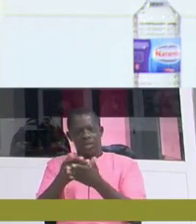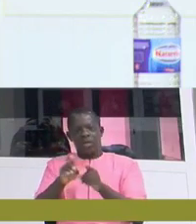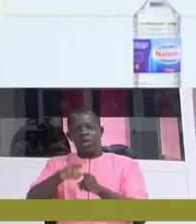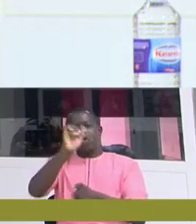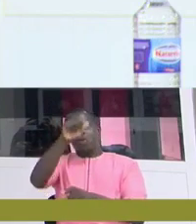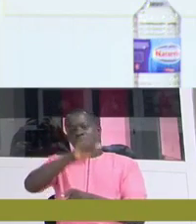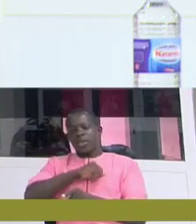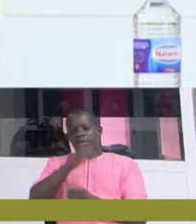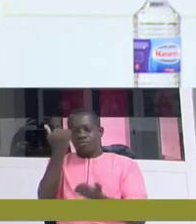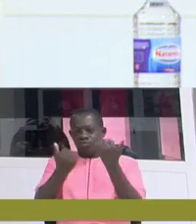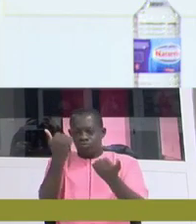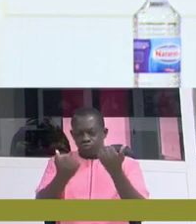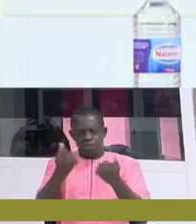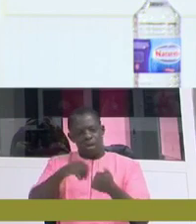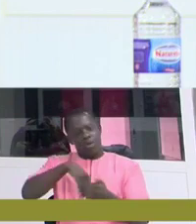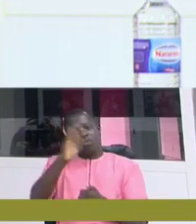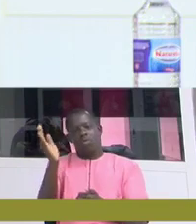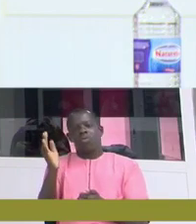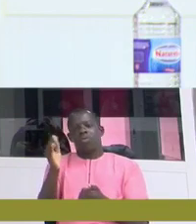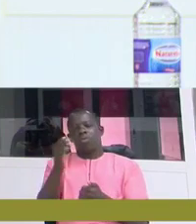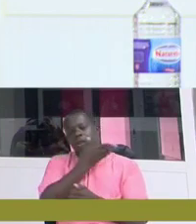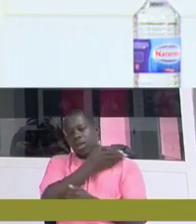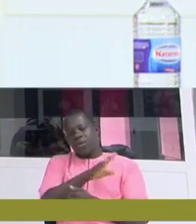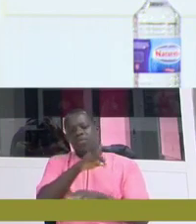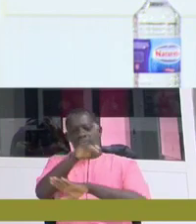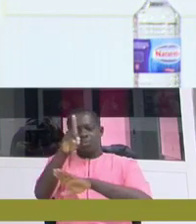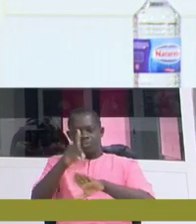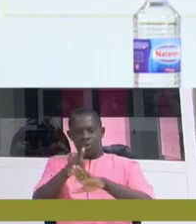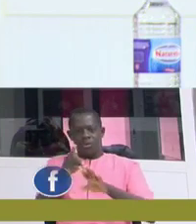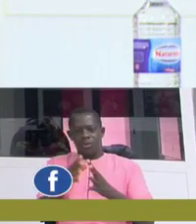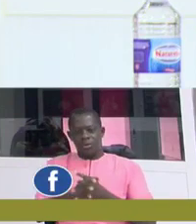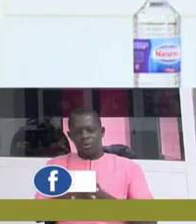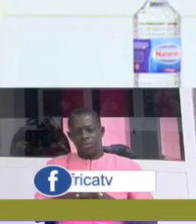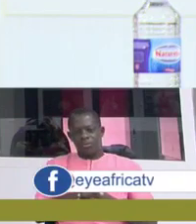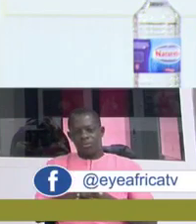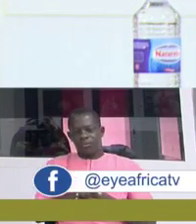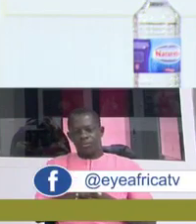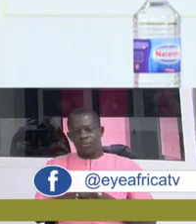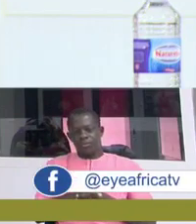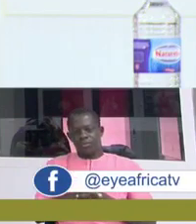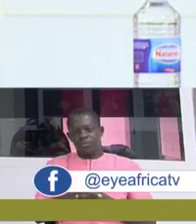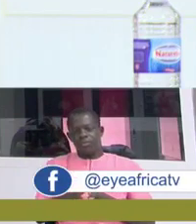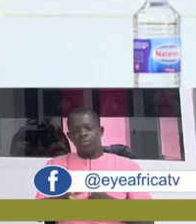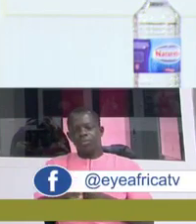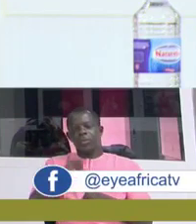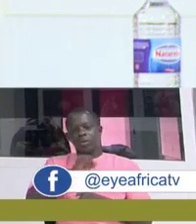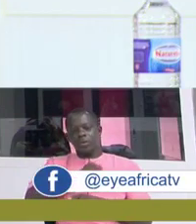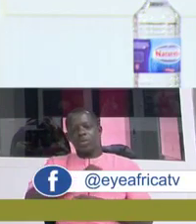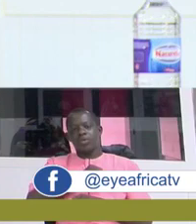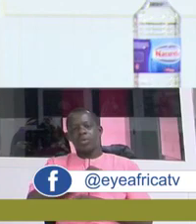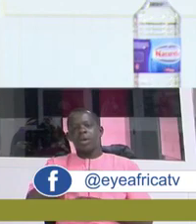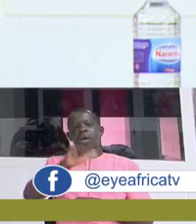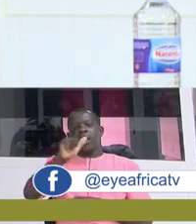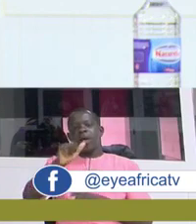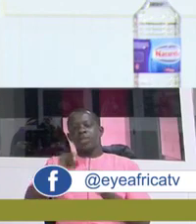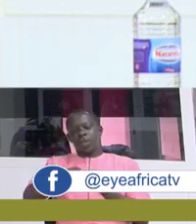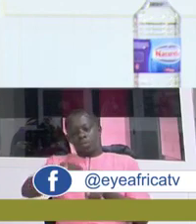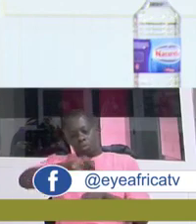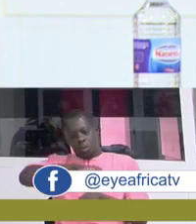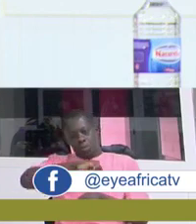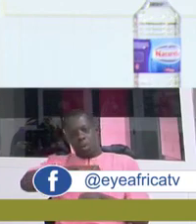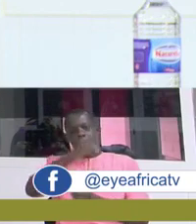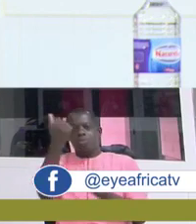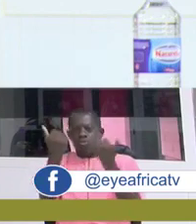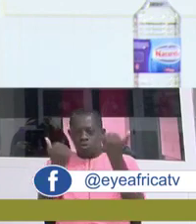you speed away and leave. He said, Assis owns his vehicle and